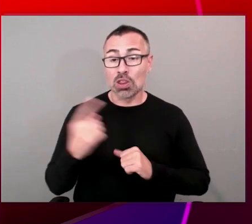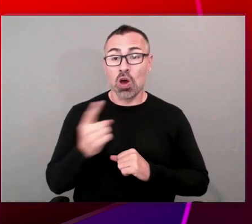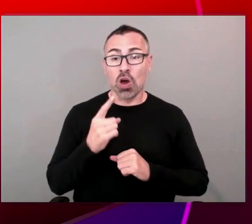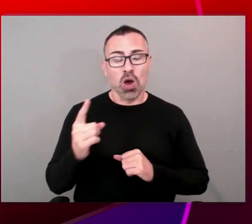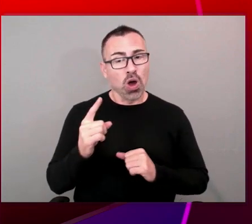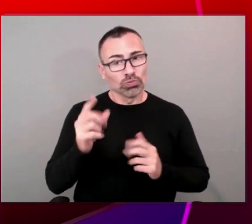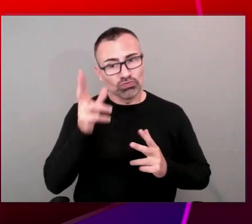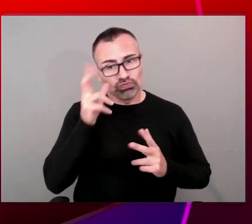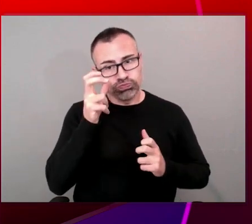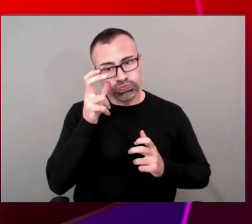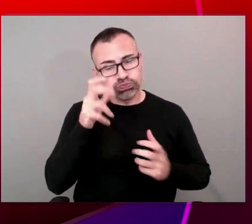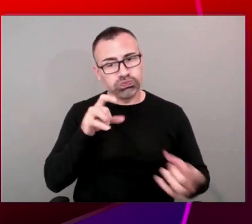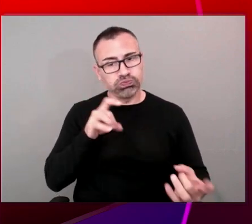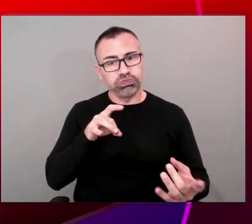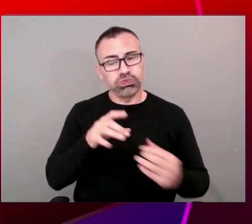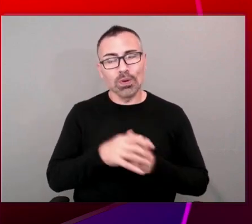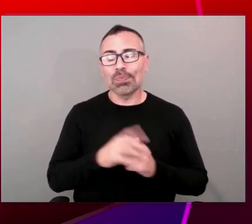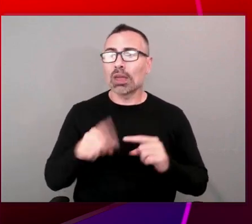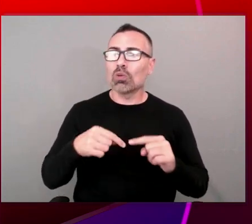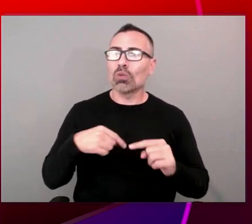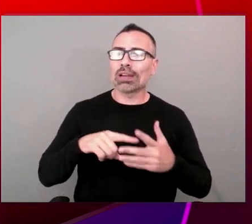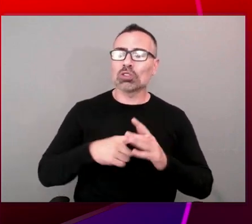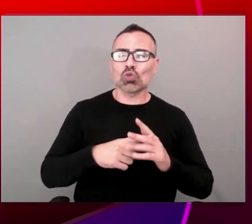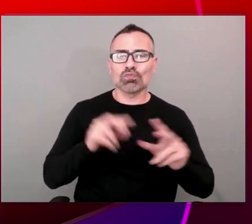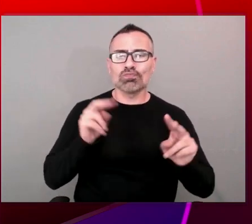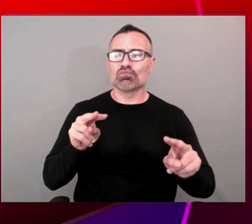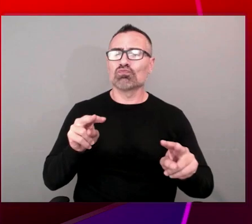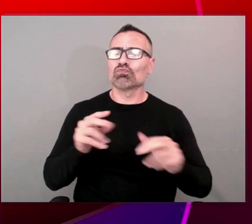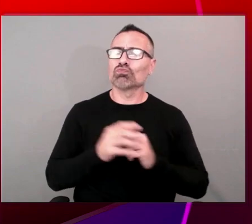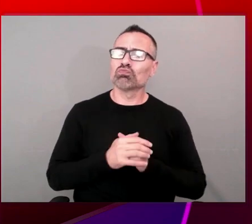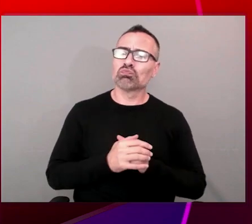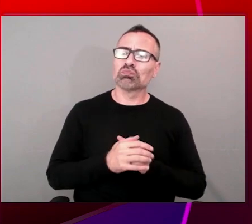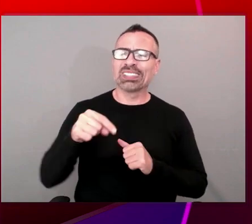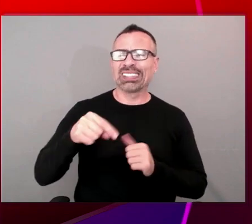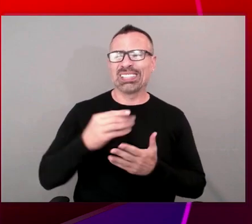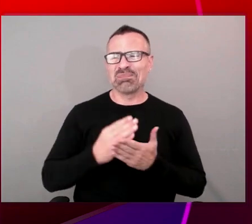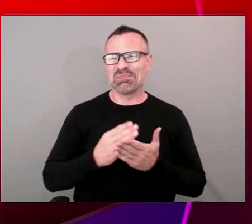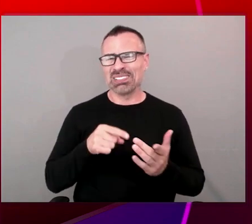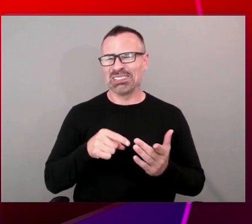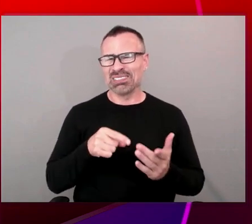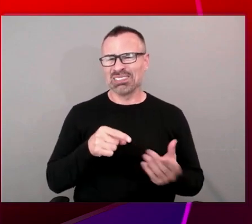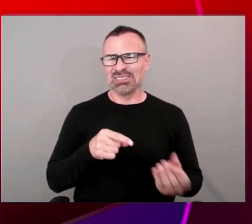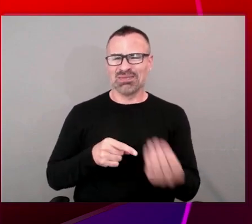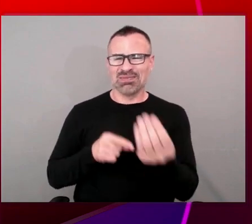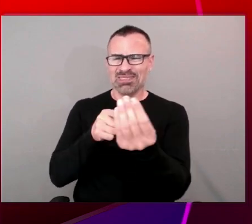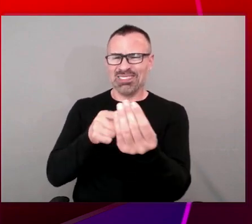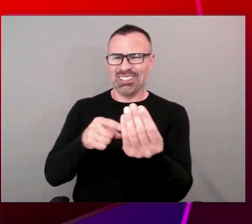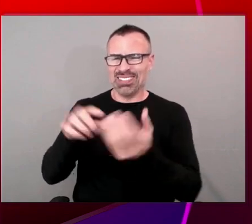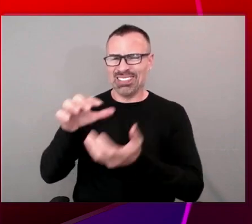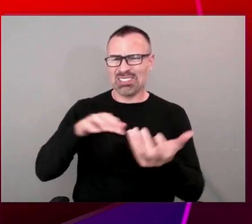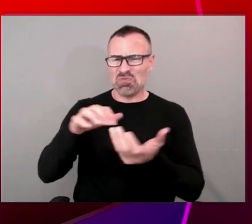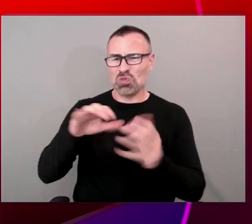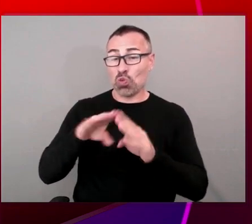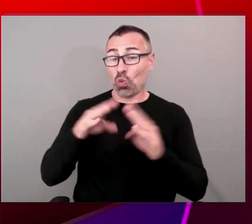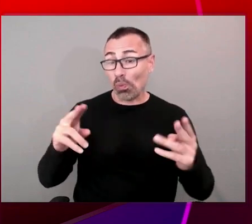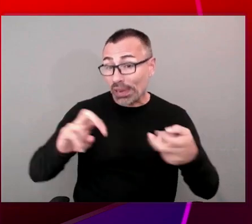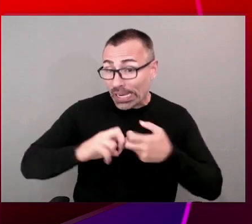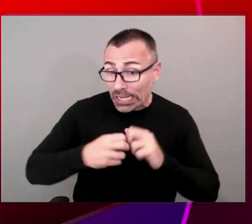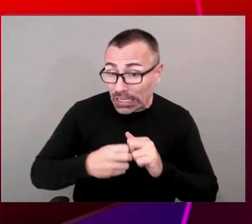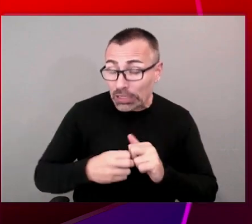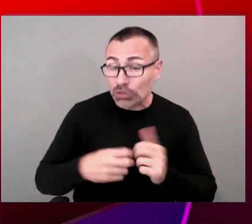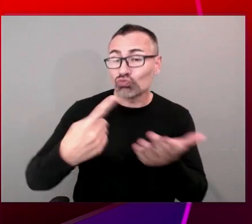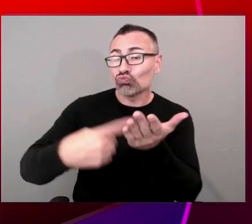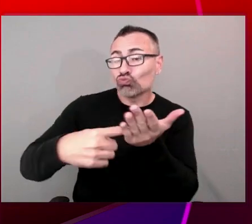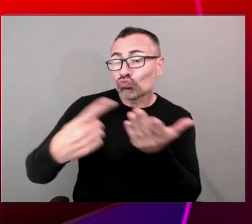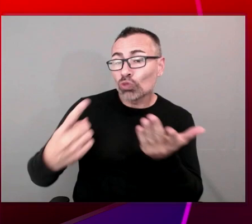And when I started looking, I was like, okay, this piece seems confusing. Let's open an issue, talk about it, update some documentation.